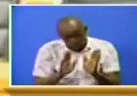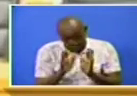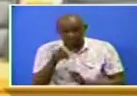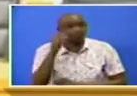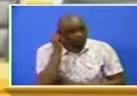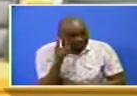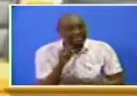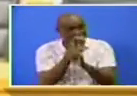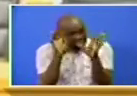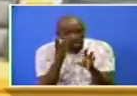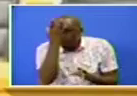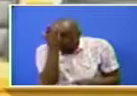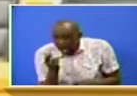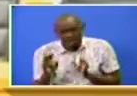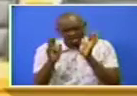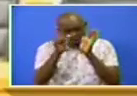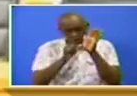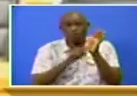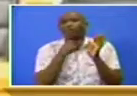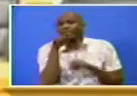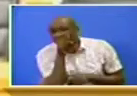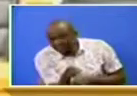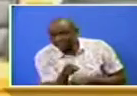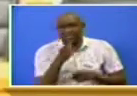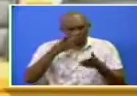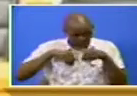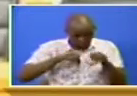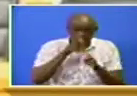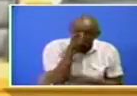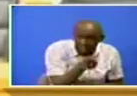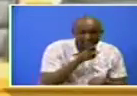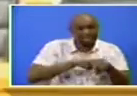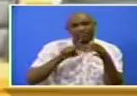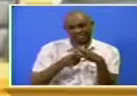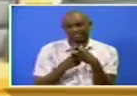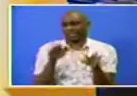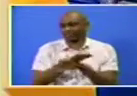and explain to them why their regulations are important, that they do it right and right from the start.